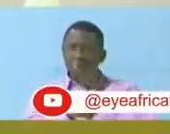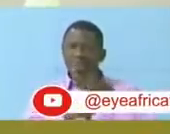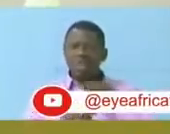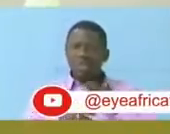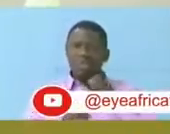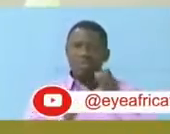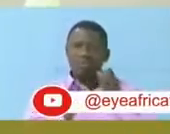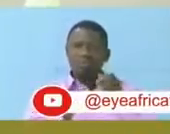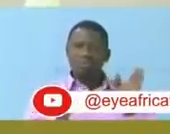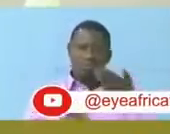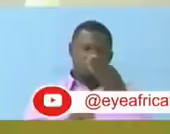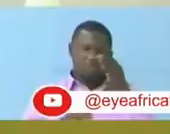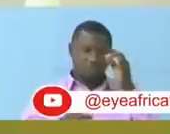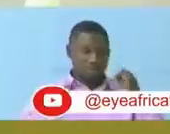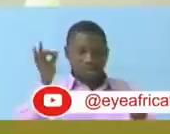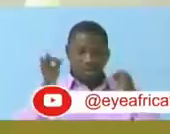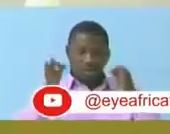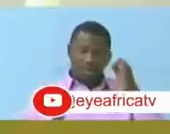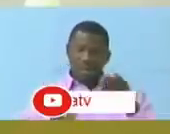bam pour ñi lay baro ñi pour